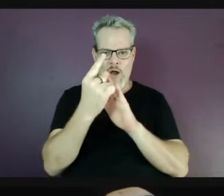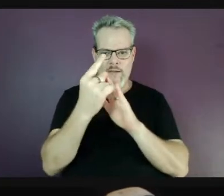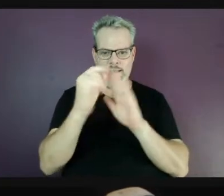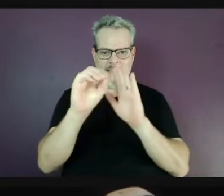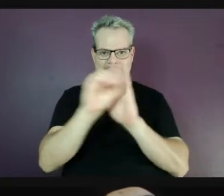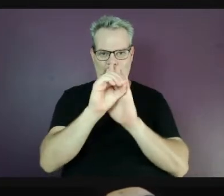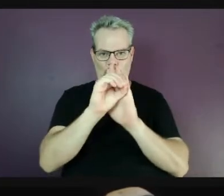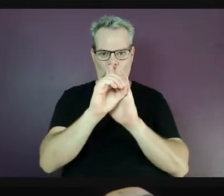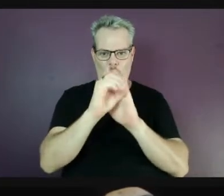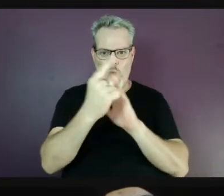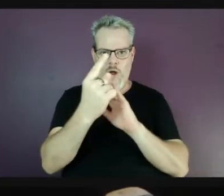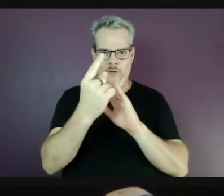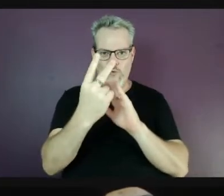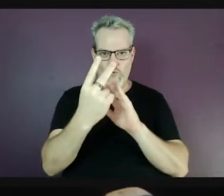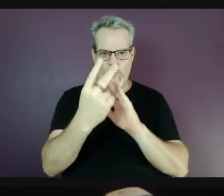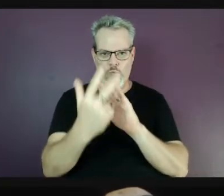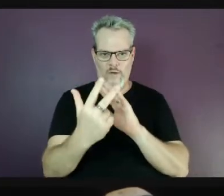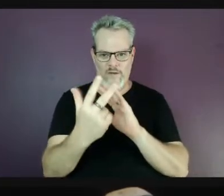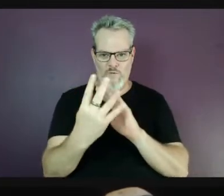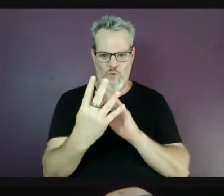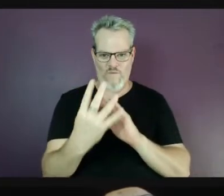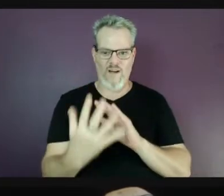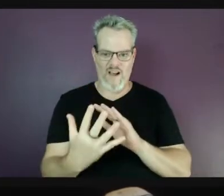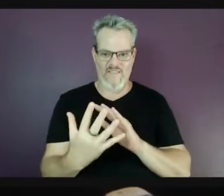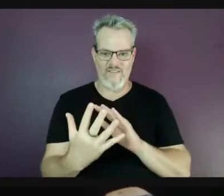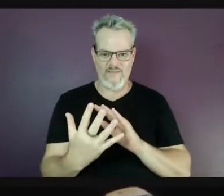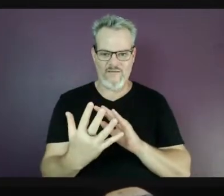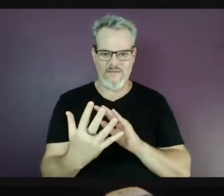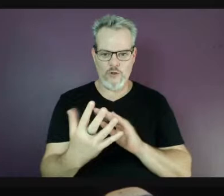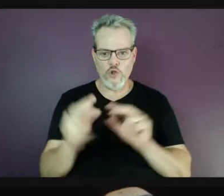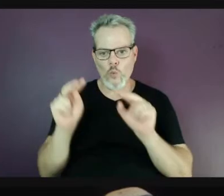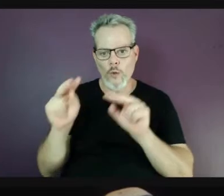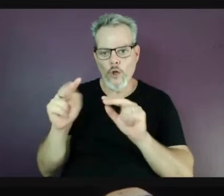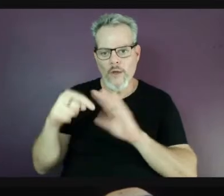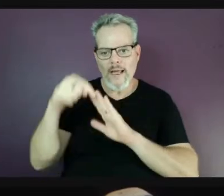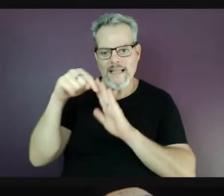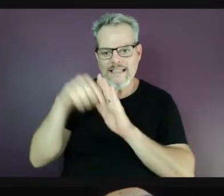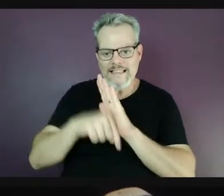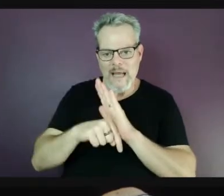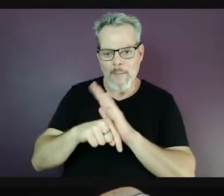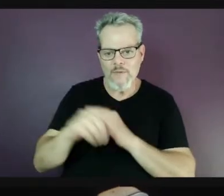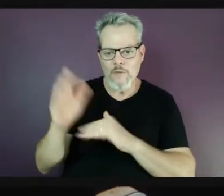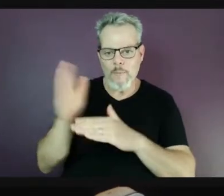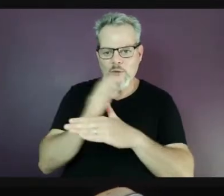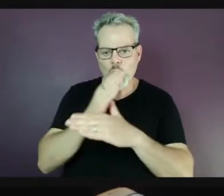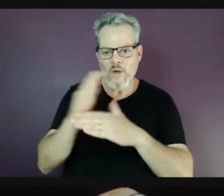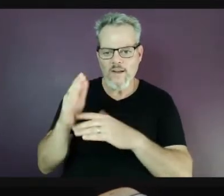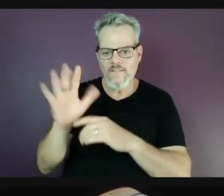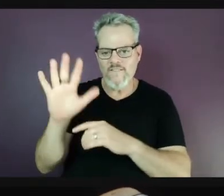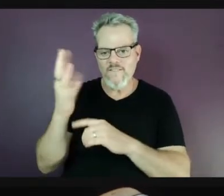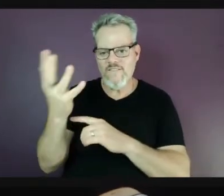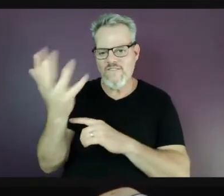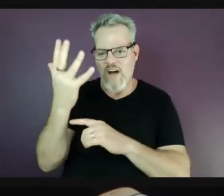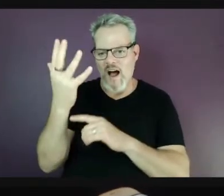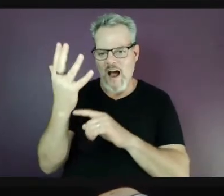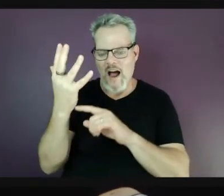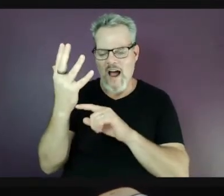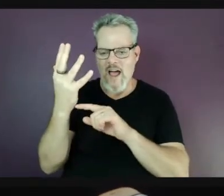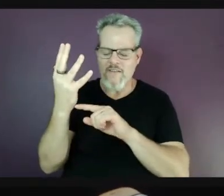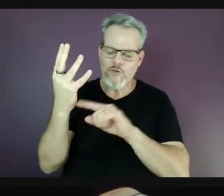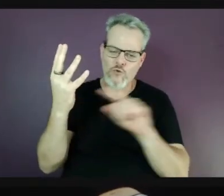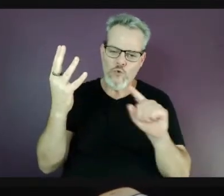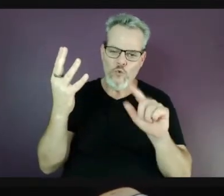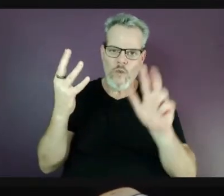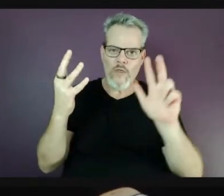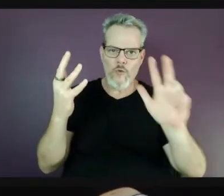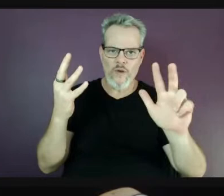1, 2, 3, 4, 5. Right, so we're looking at the depth between 5 and 3 kilometers all through